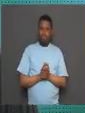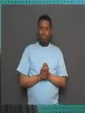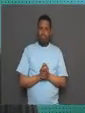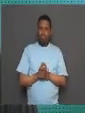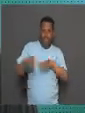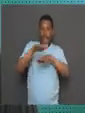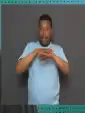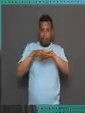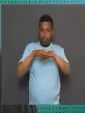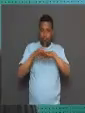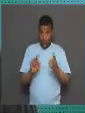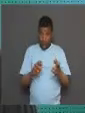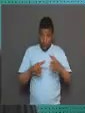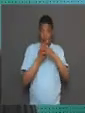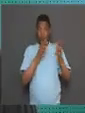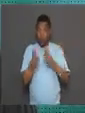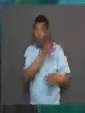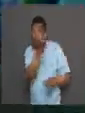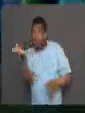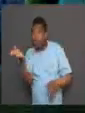Are you ready to get started, everyone?